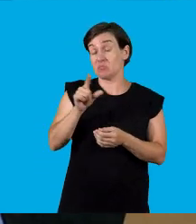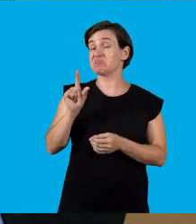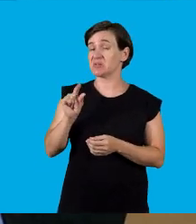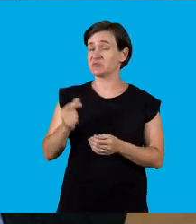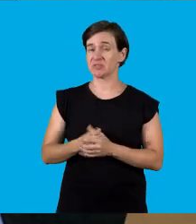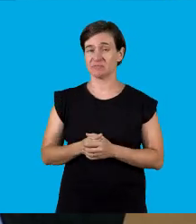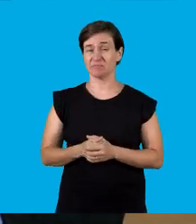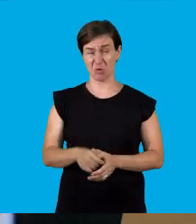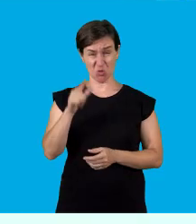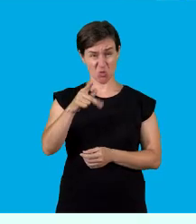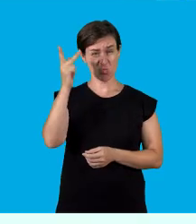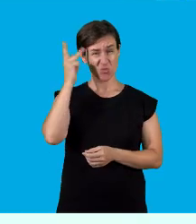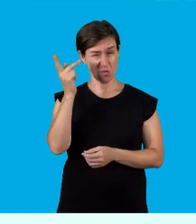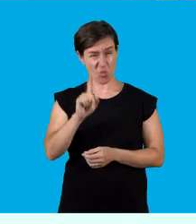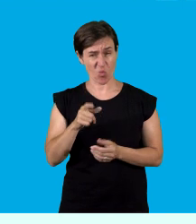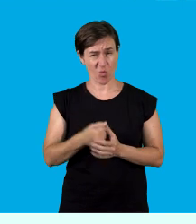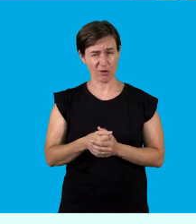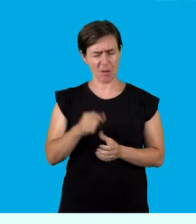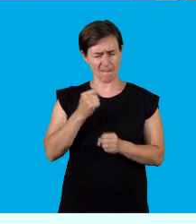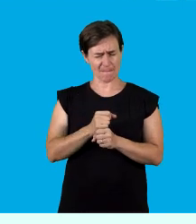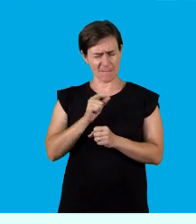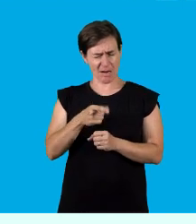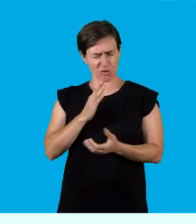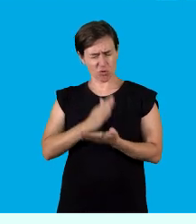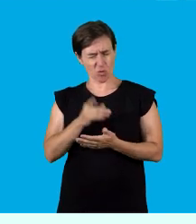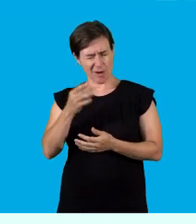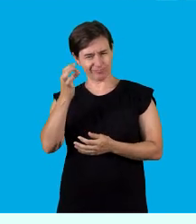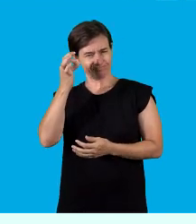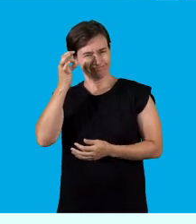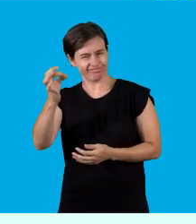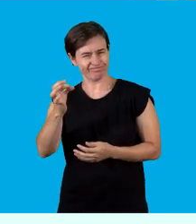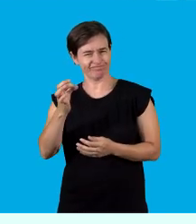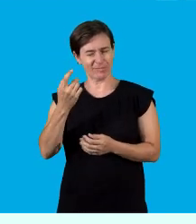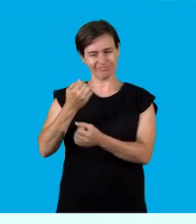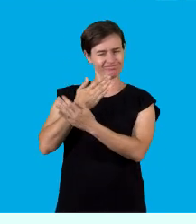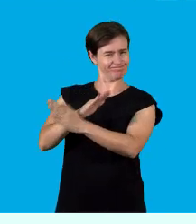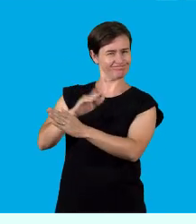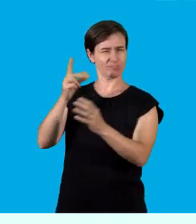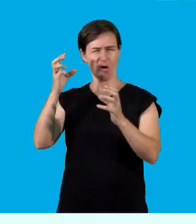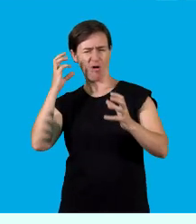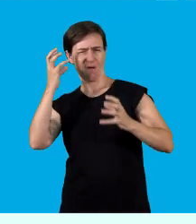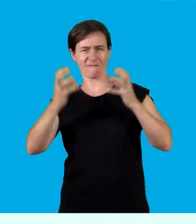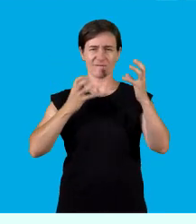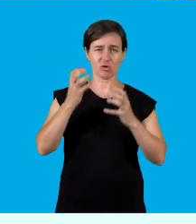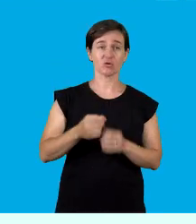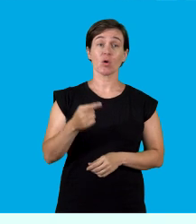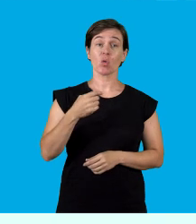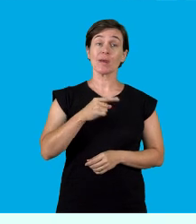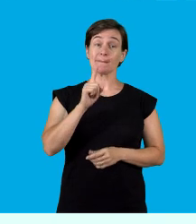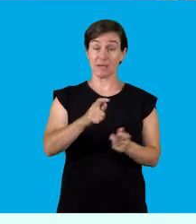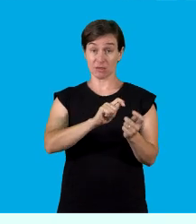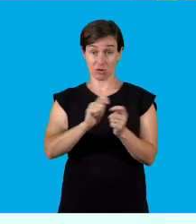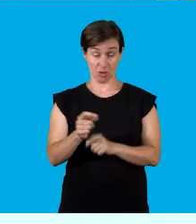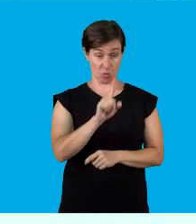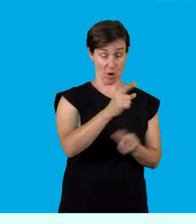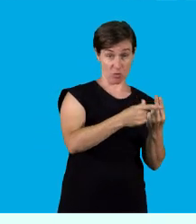with you. Did you know that in order to have accuracy and avoid confusion in measurement, we need to convert one